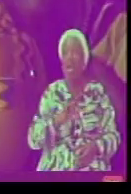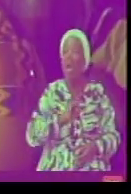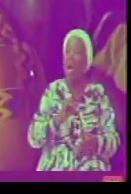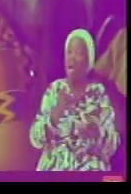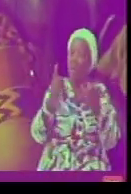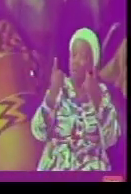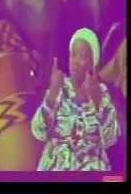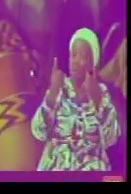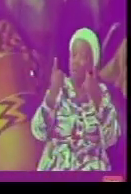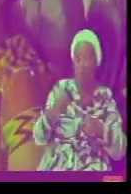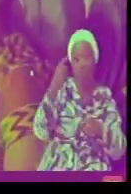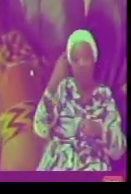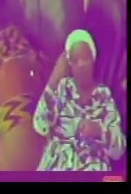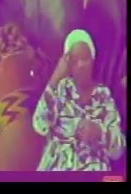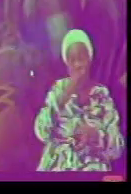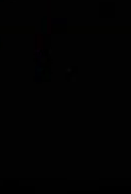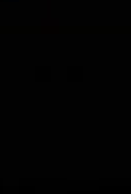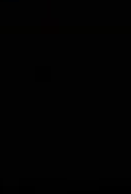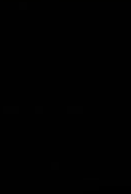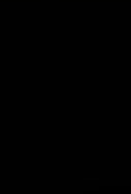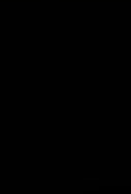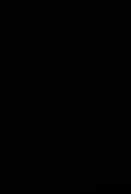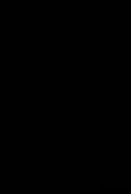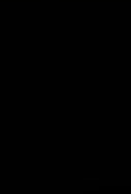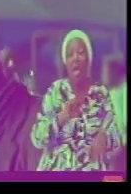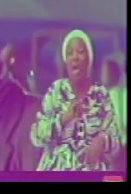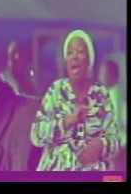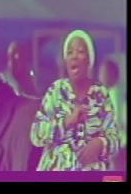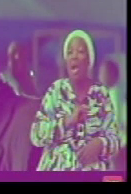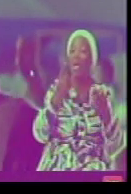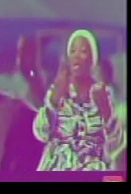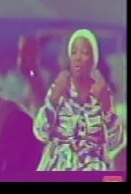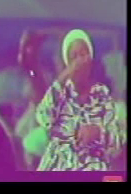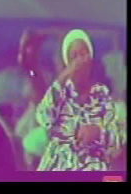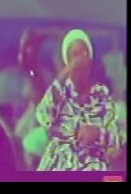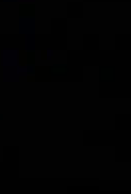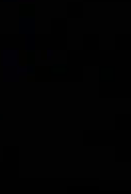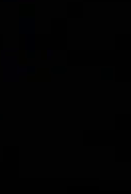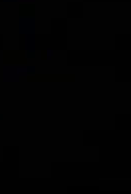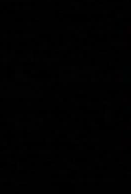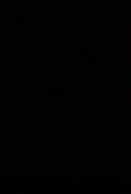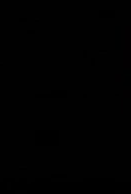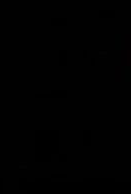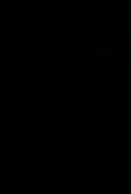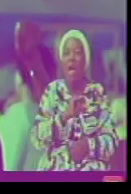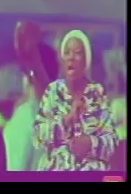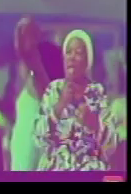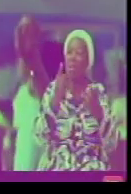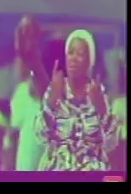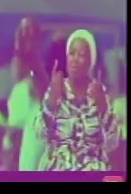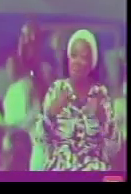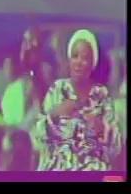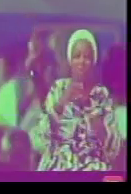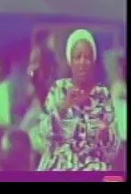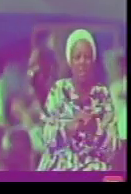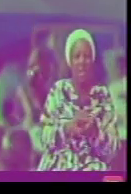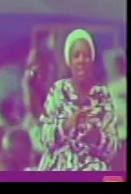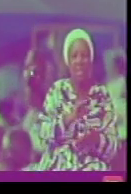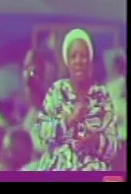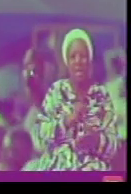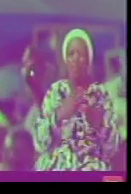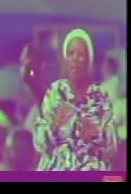Lord, here am I. I come for mercy. I come because of your